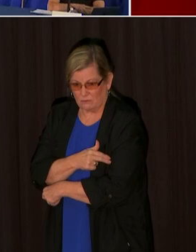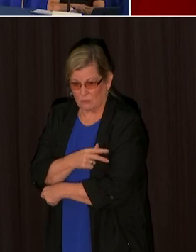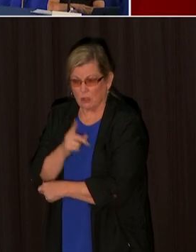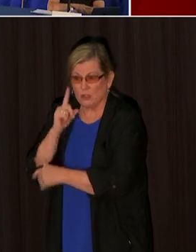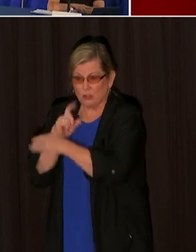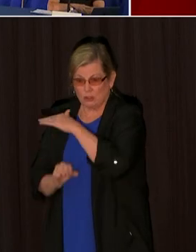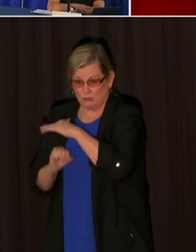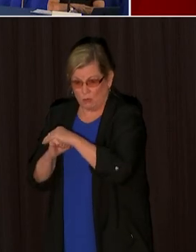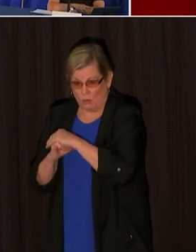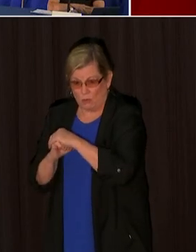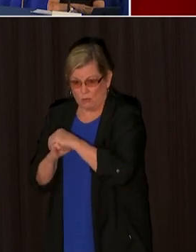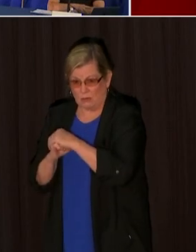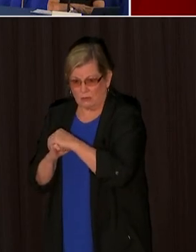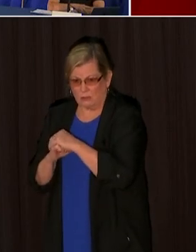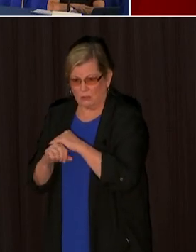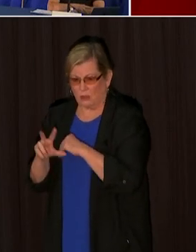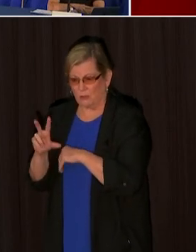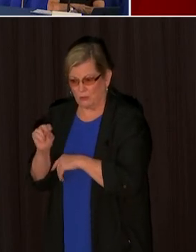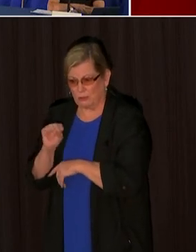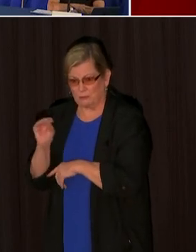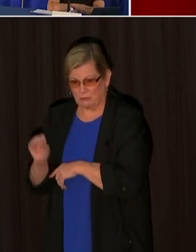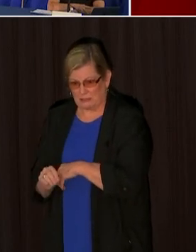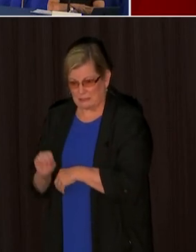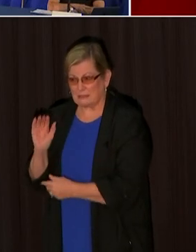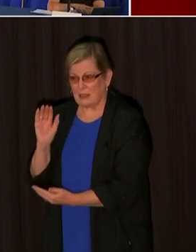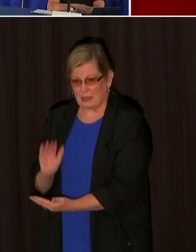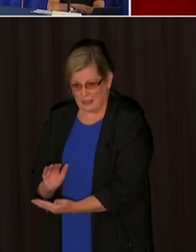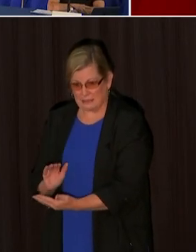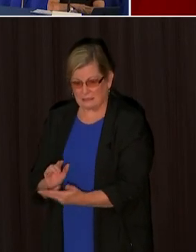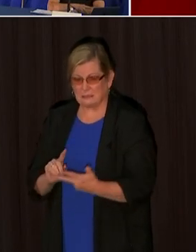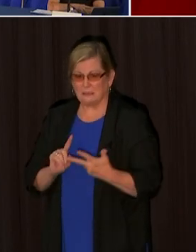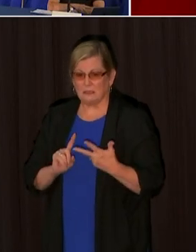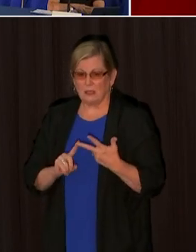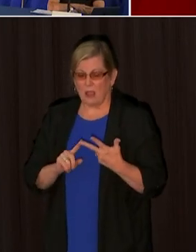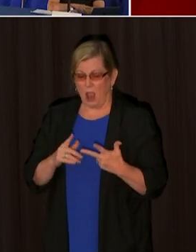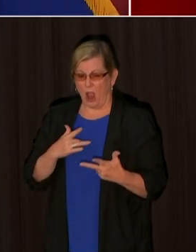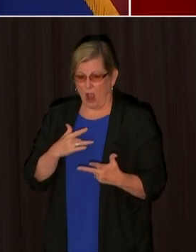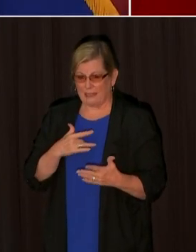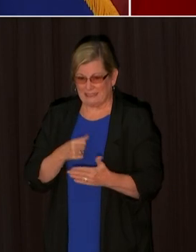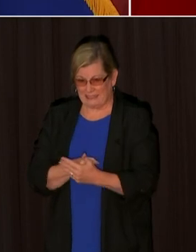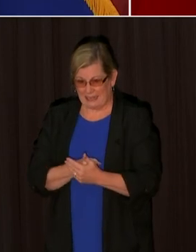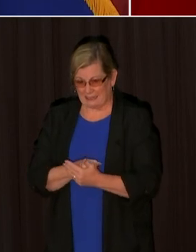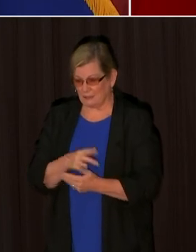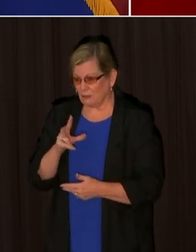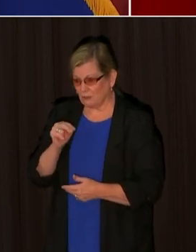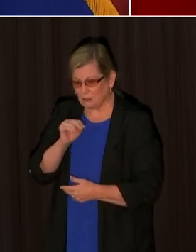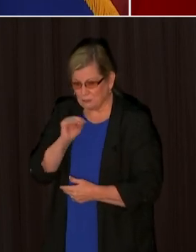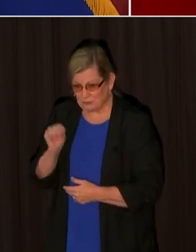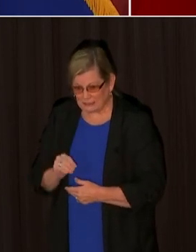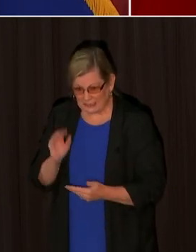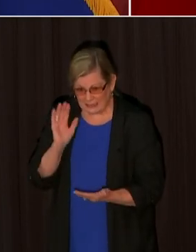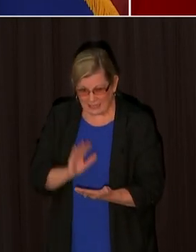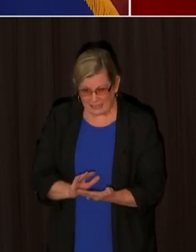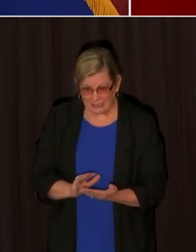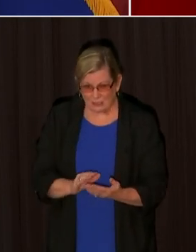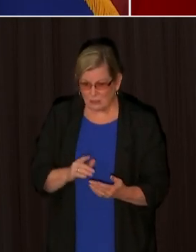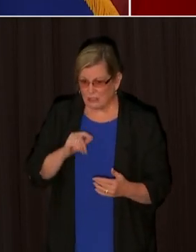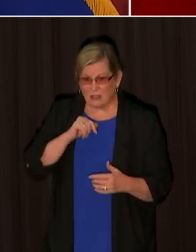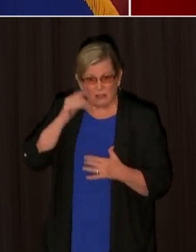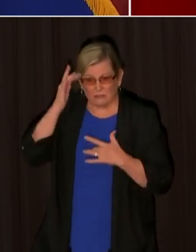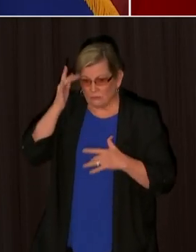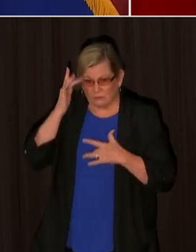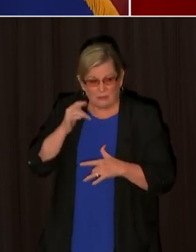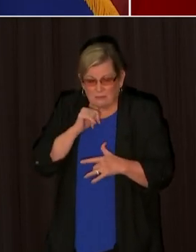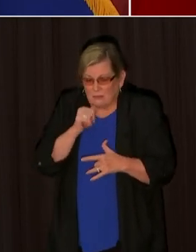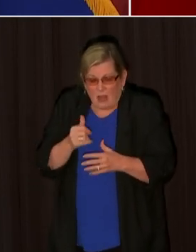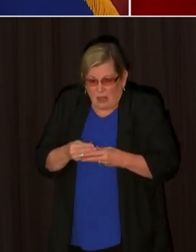chest pain and heart attacks around 30%. And those conditions don't go away. Other conditions, say someone with